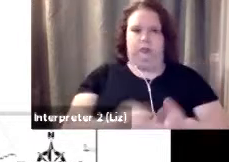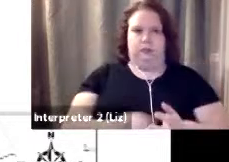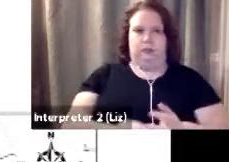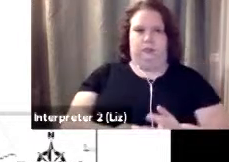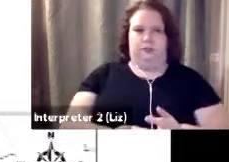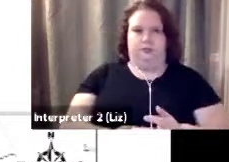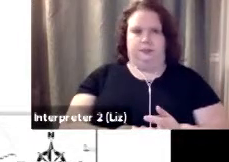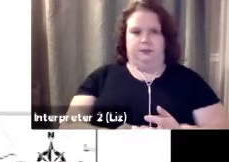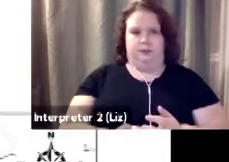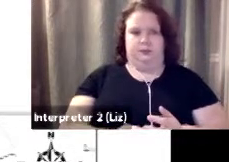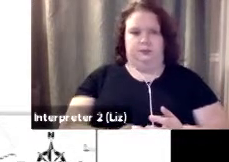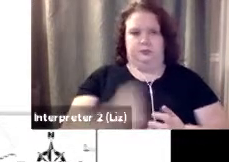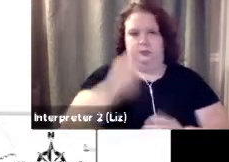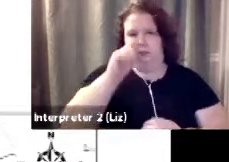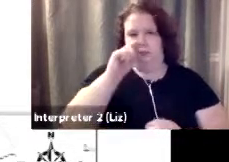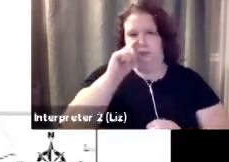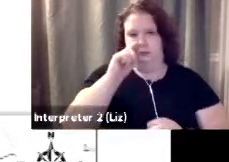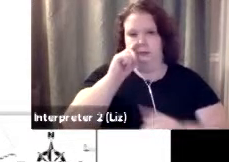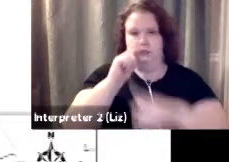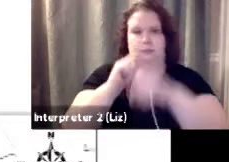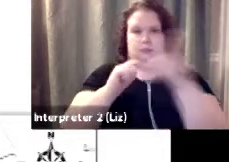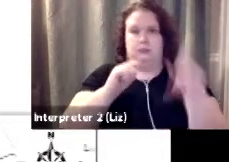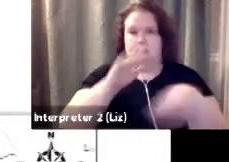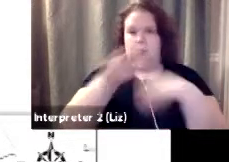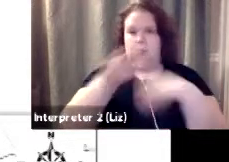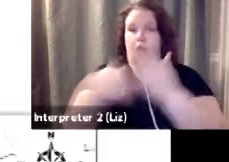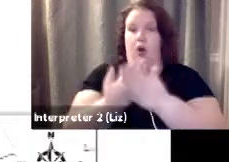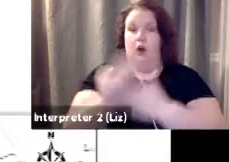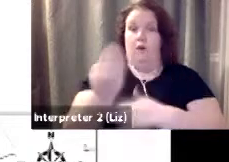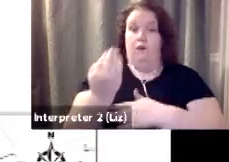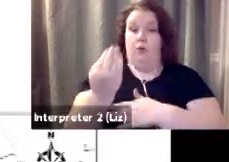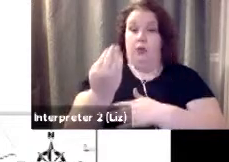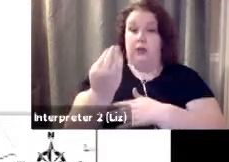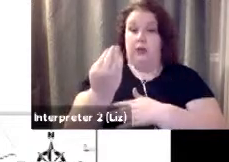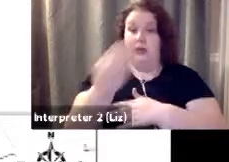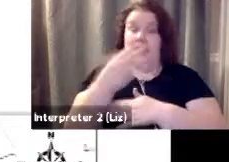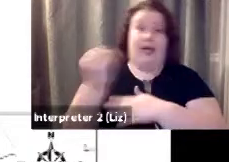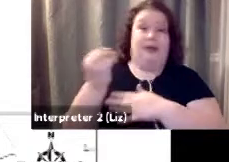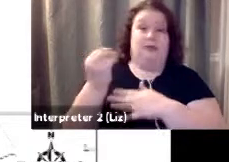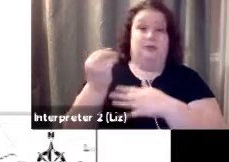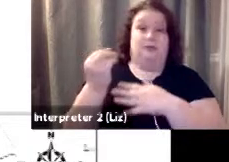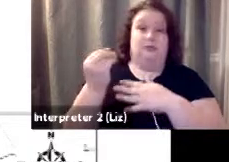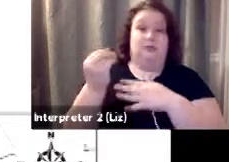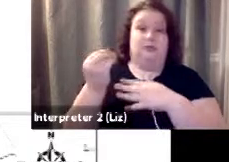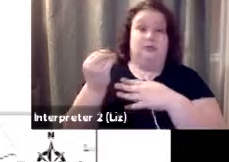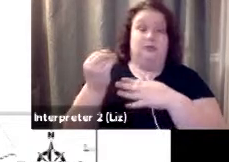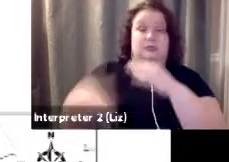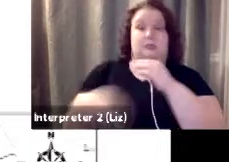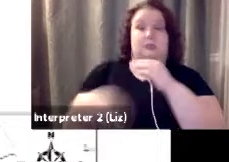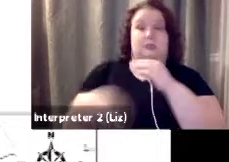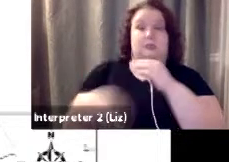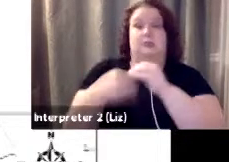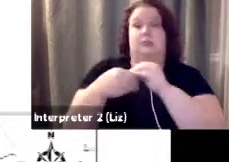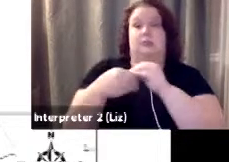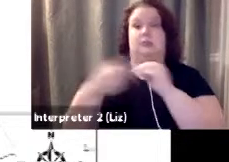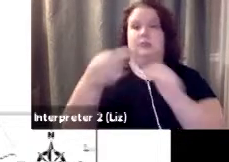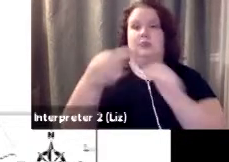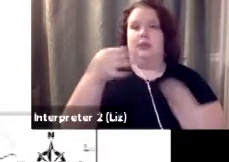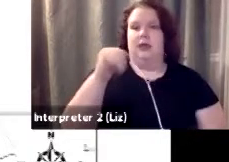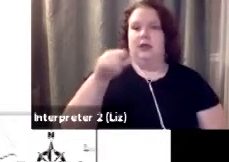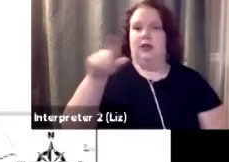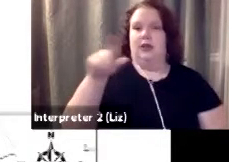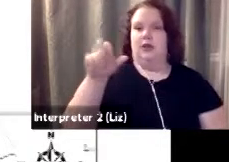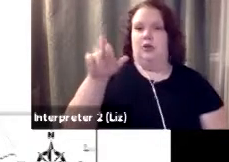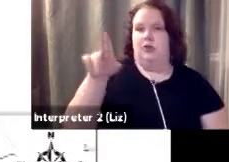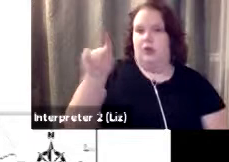these are the 14 campuses, uh, plus they're, uh, what I'll call the specialty campuses, uh, like Hillcrest and Lake Air Montessori.